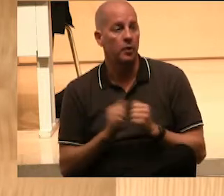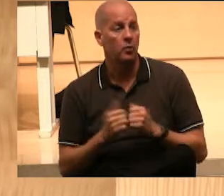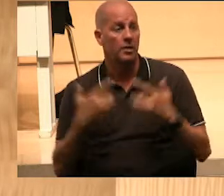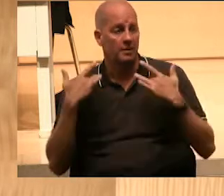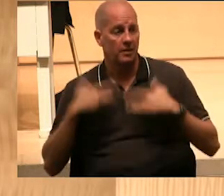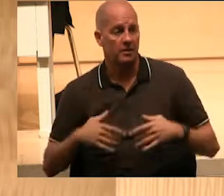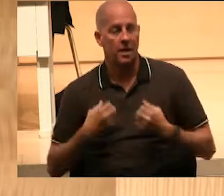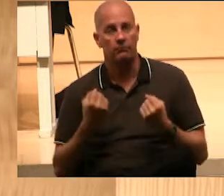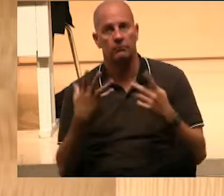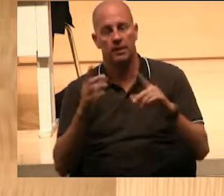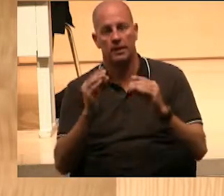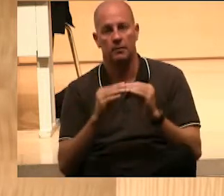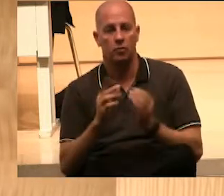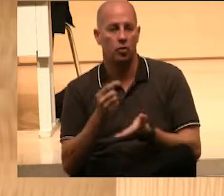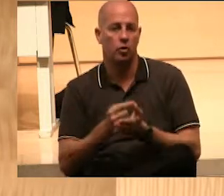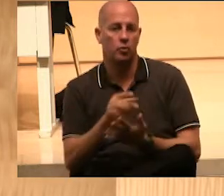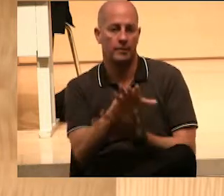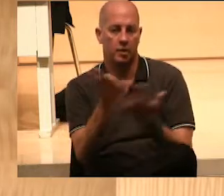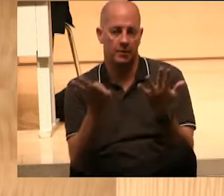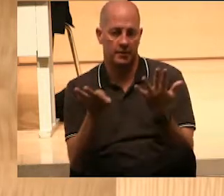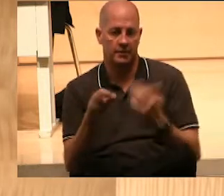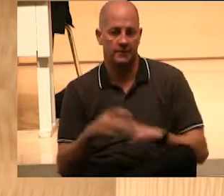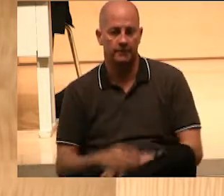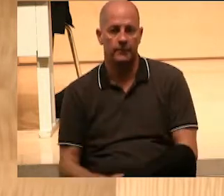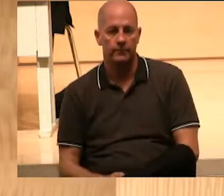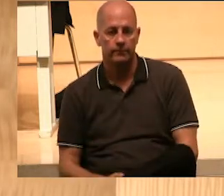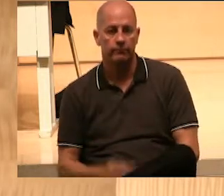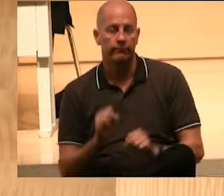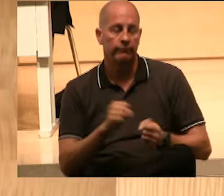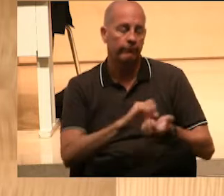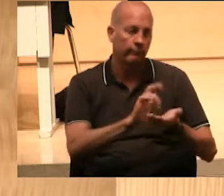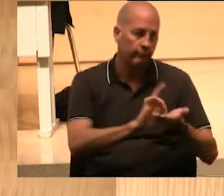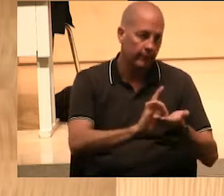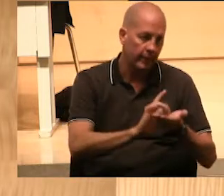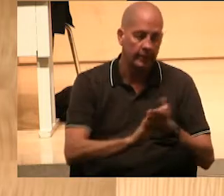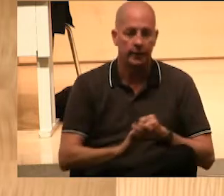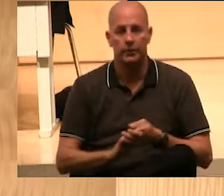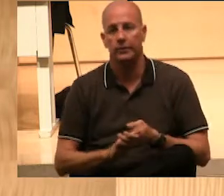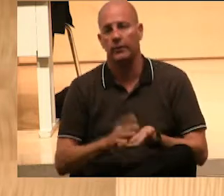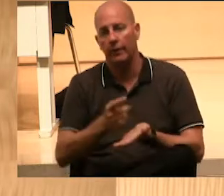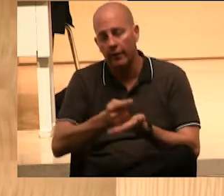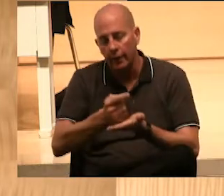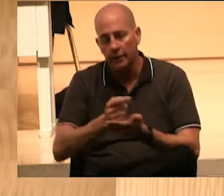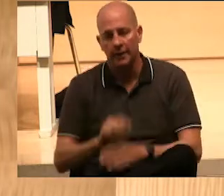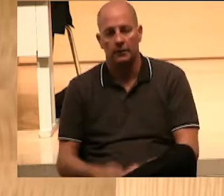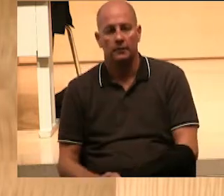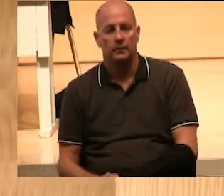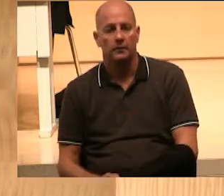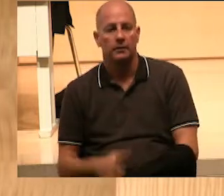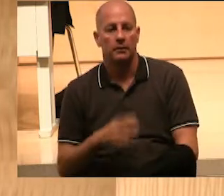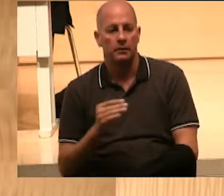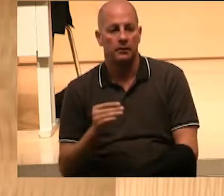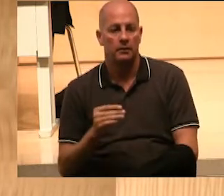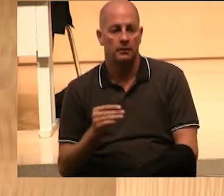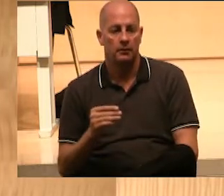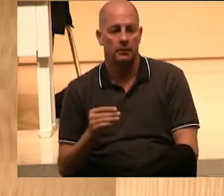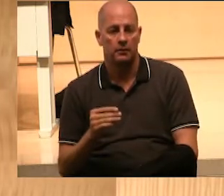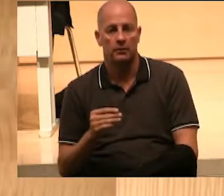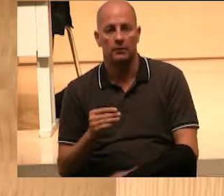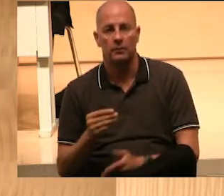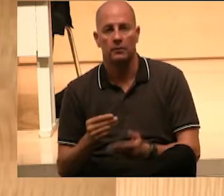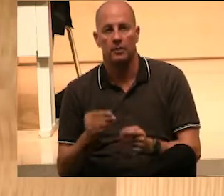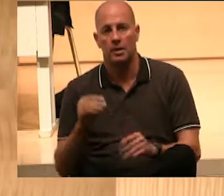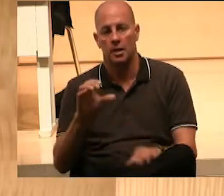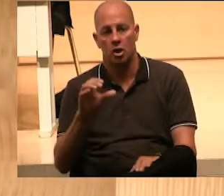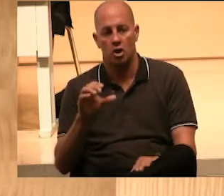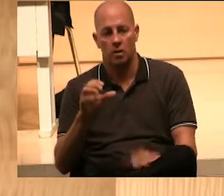more treatment options available, in addition to medication management, therapy, and the complementary and alternative modalities,